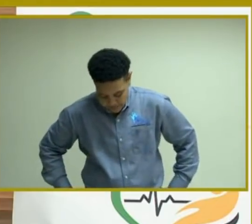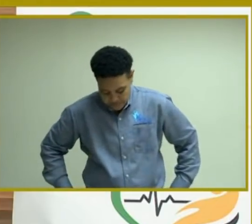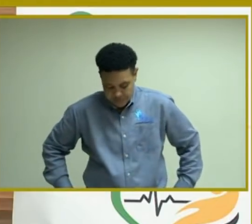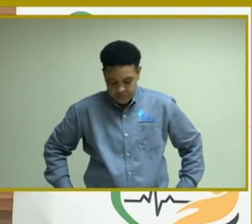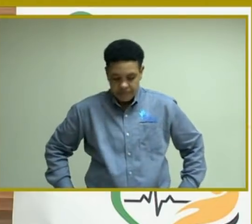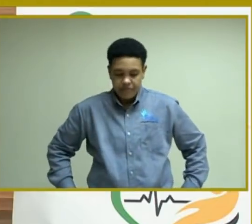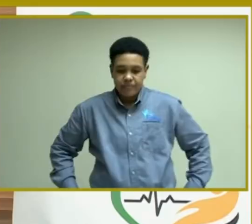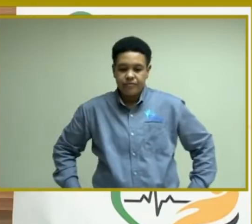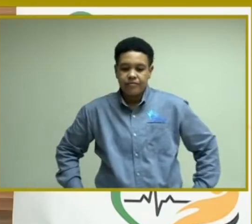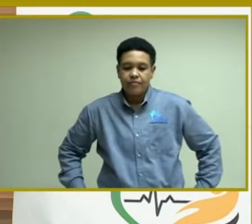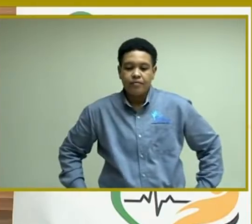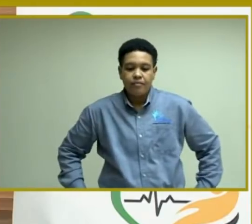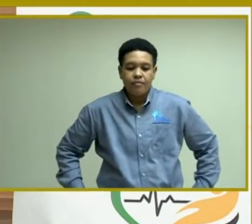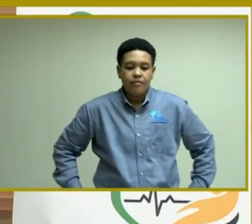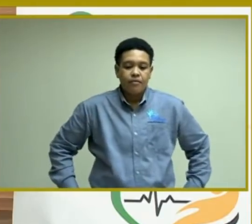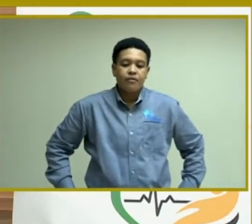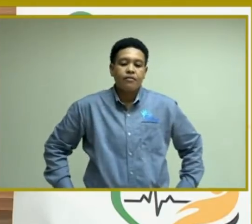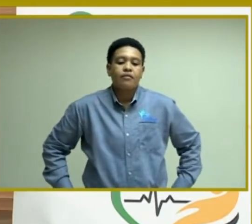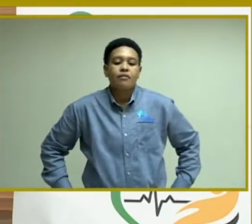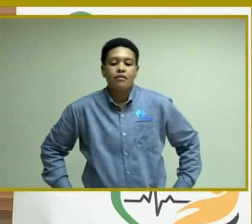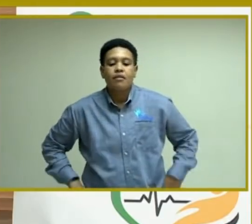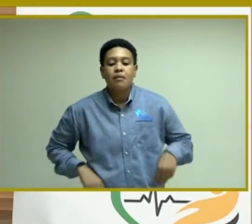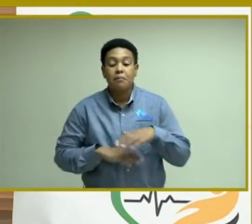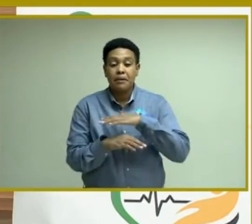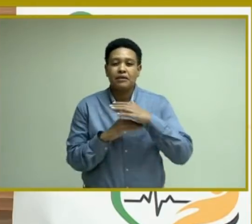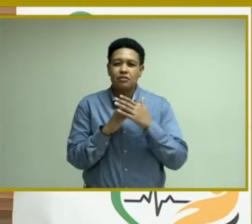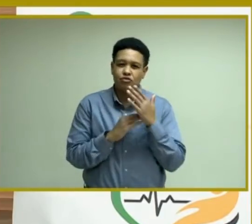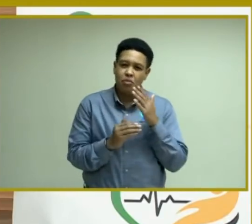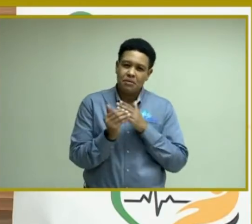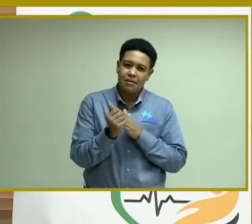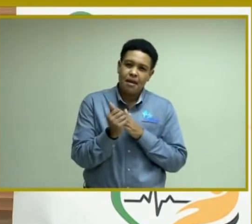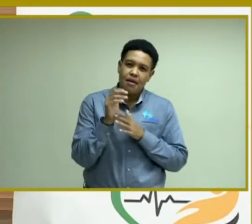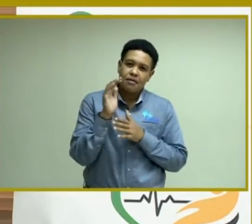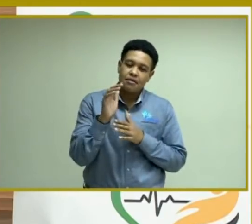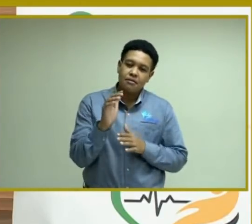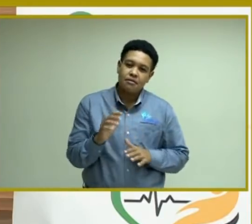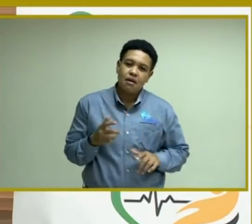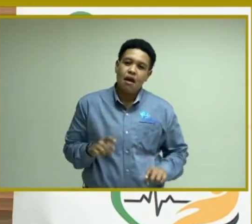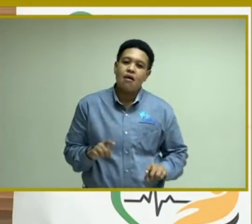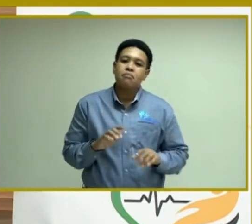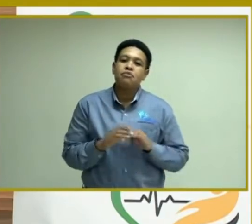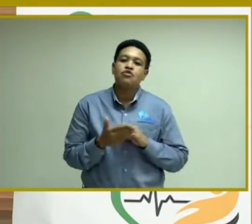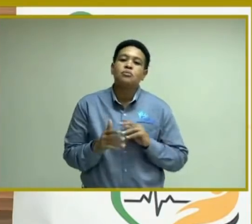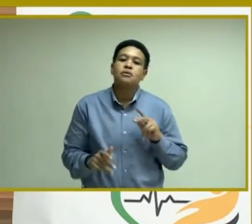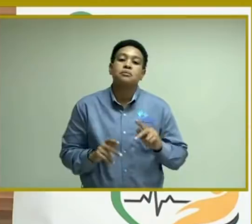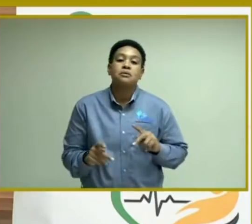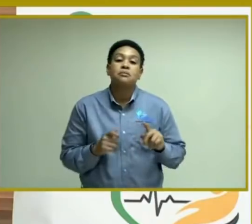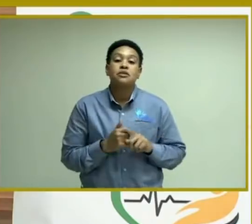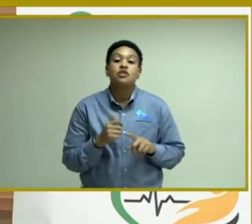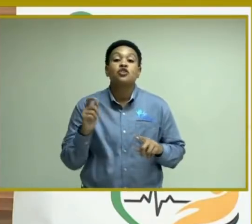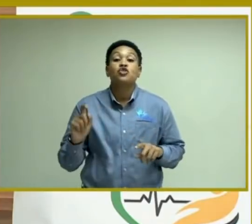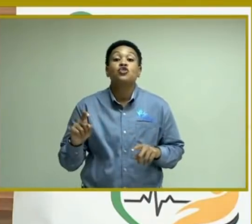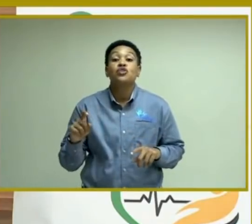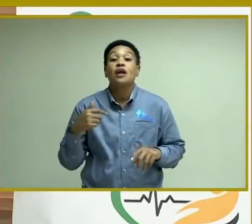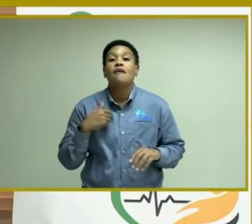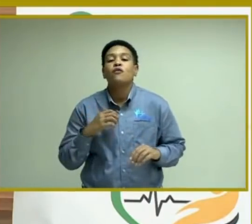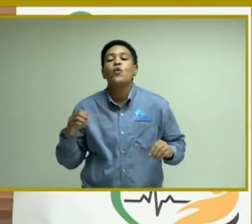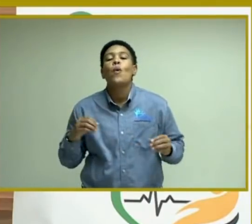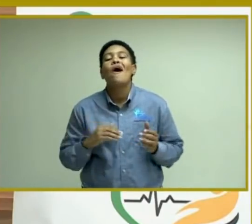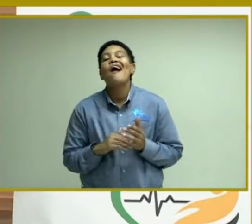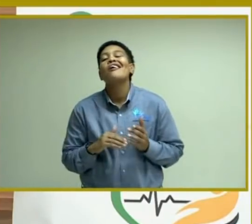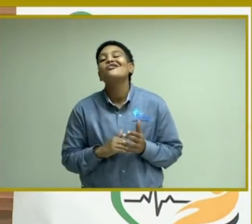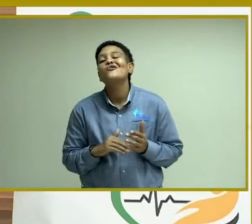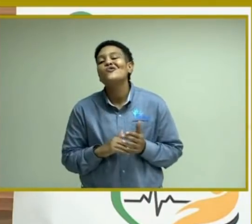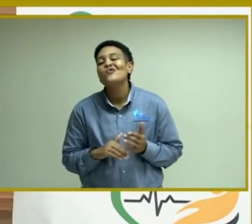their private practice based on certain guidelines. Jamaicans should therefore have no excuse